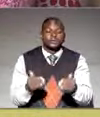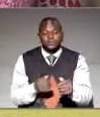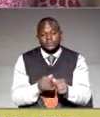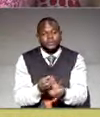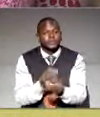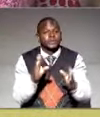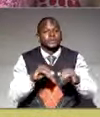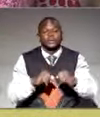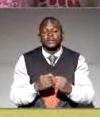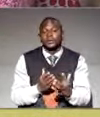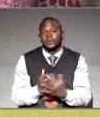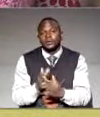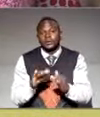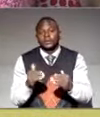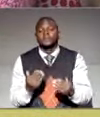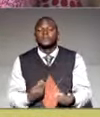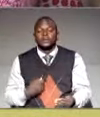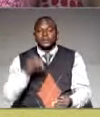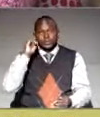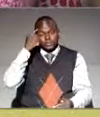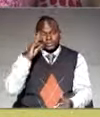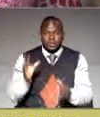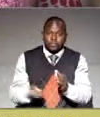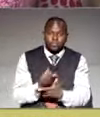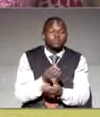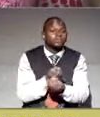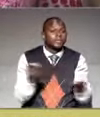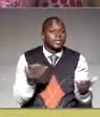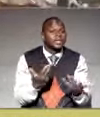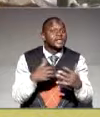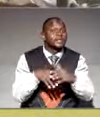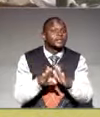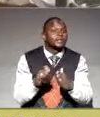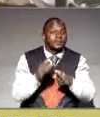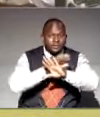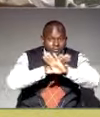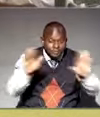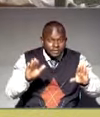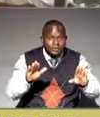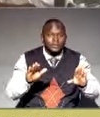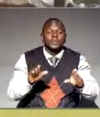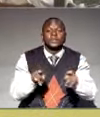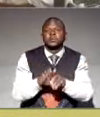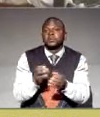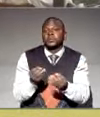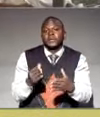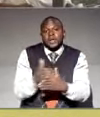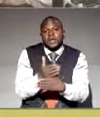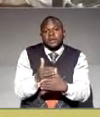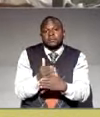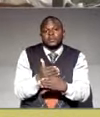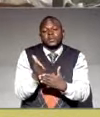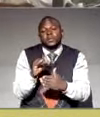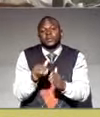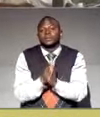several challenges they go through. Although government has put in place a number of interventions like awareness creations, there are still gaps of untold